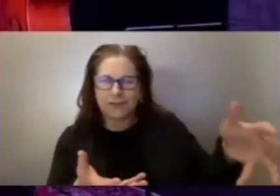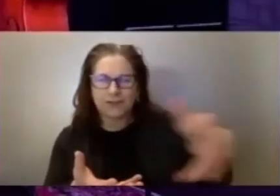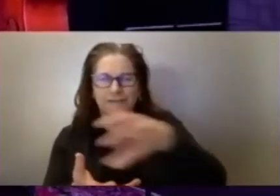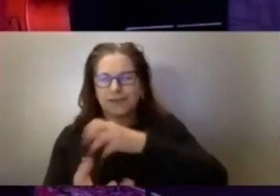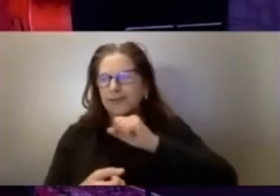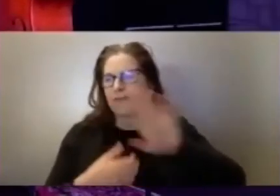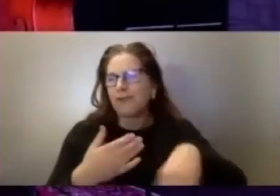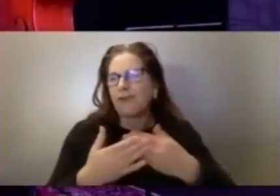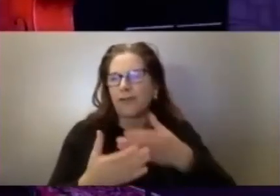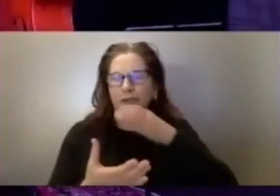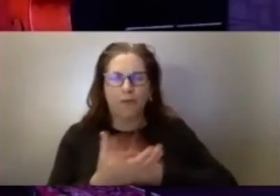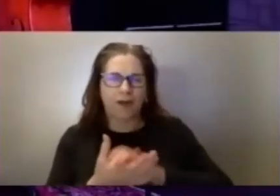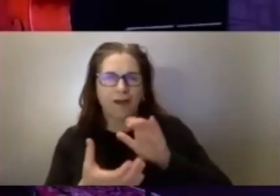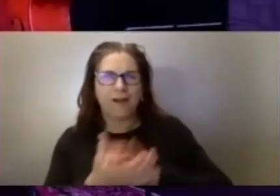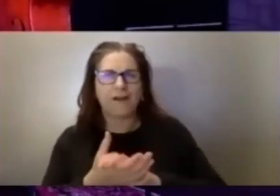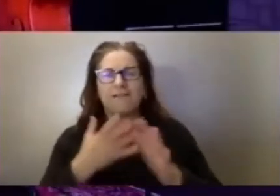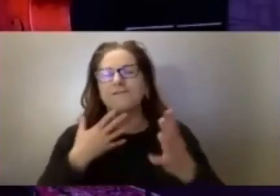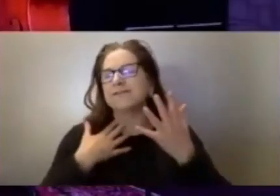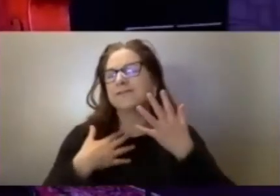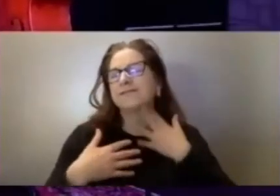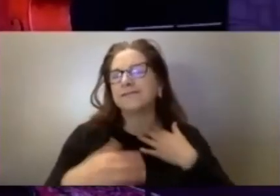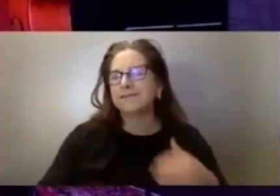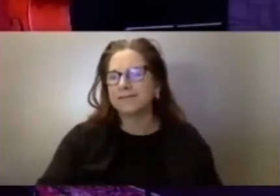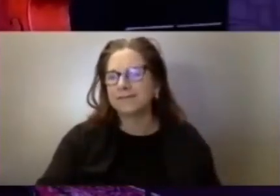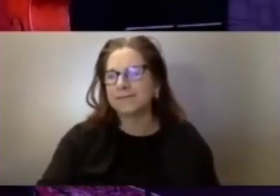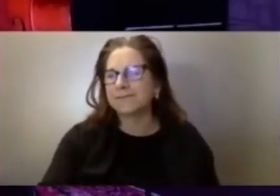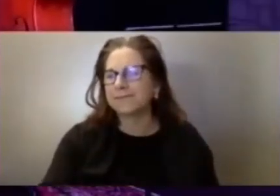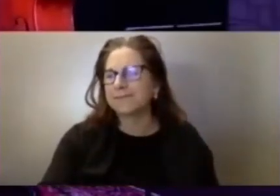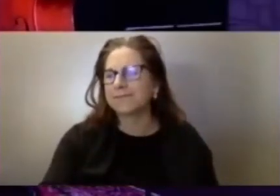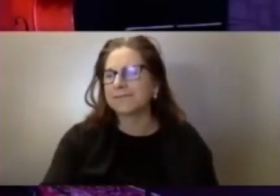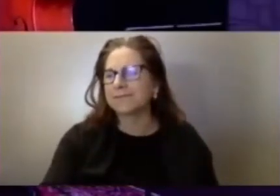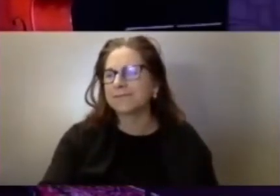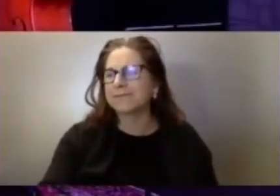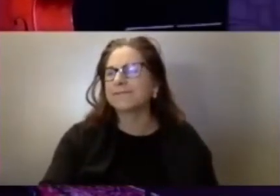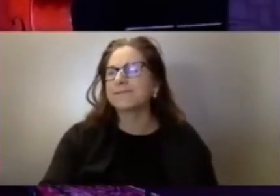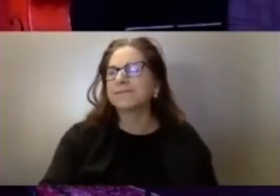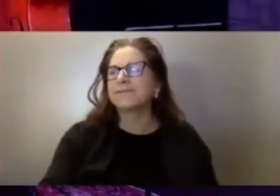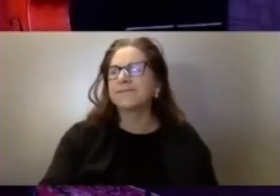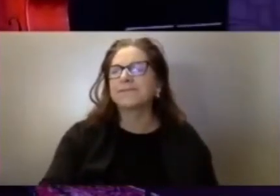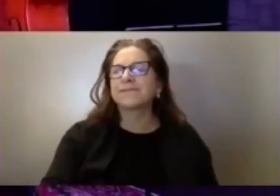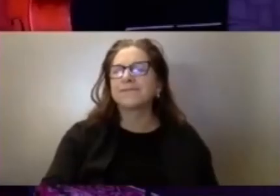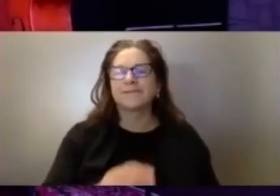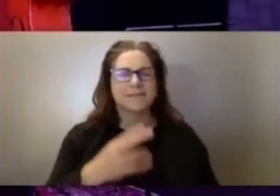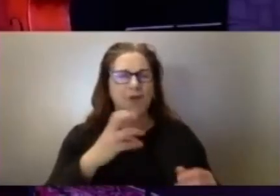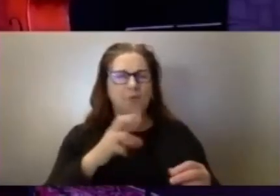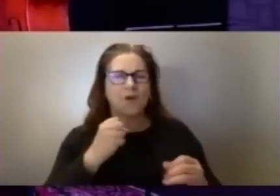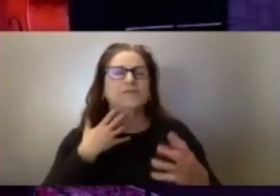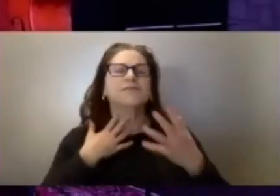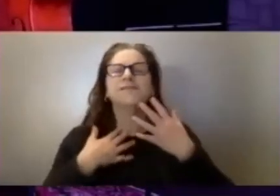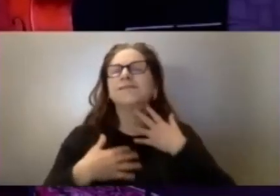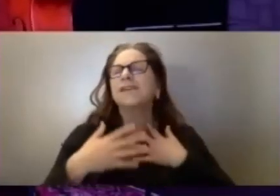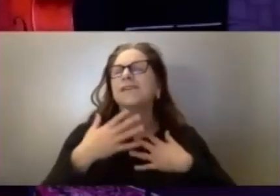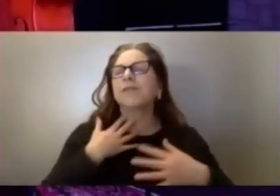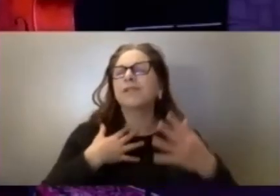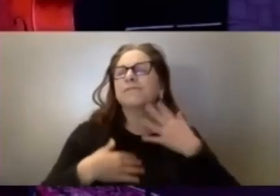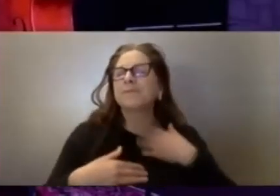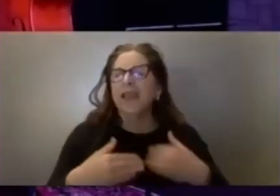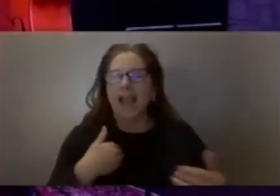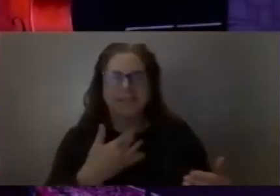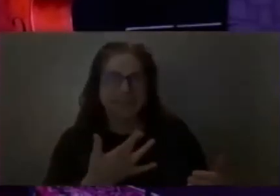the corn. And once he took that wife, well, he wanted all the wives. He